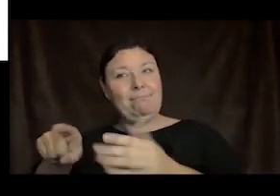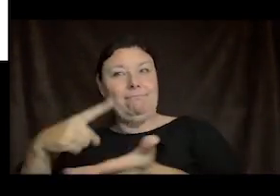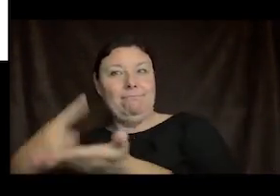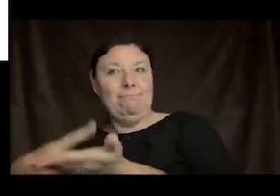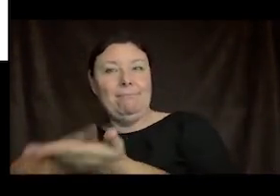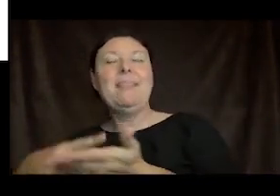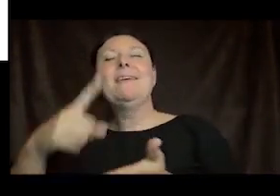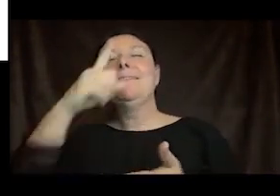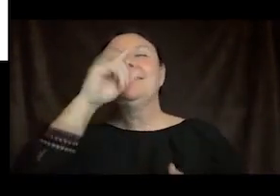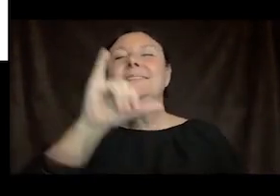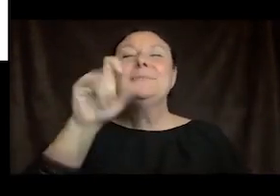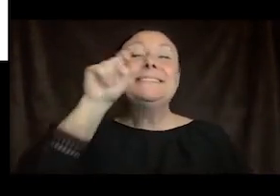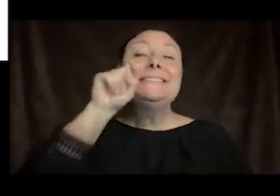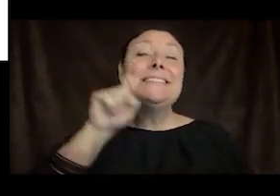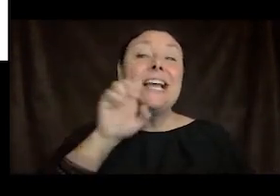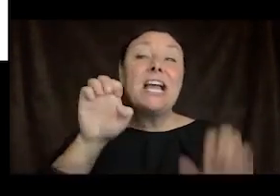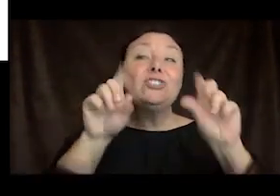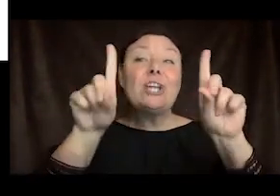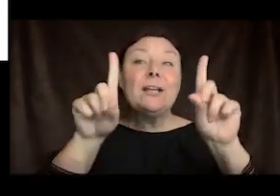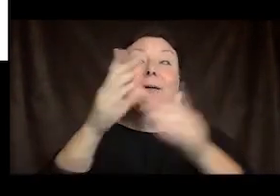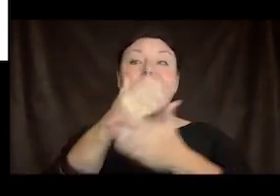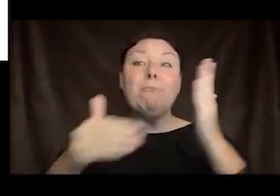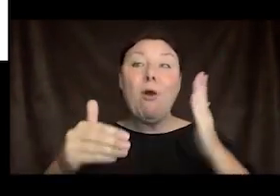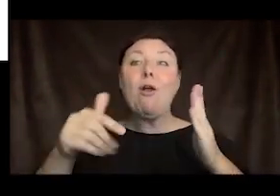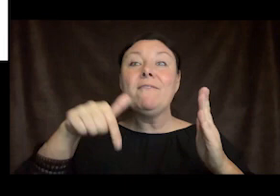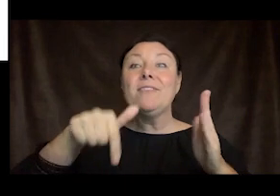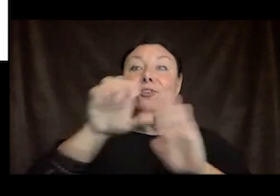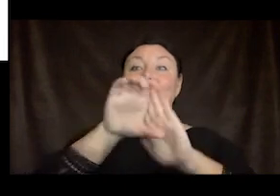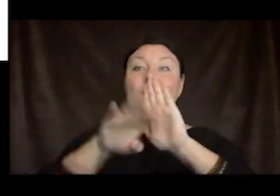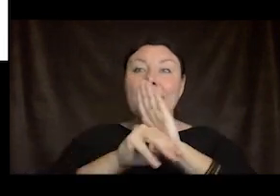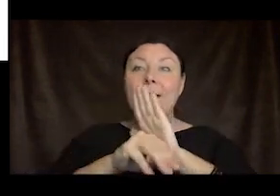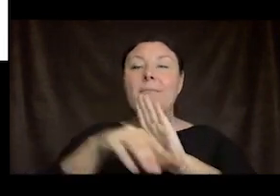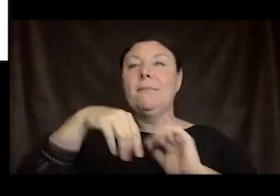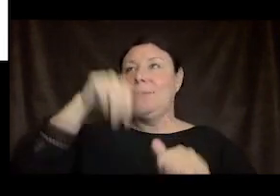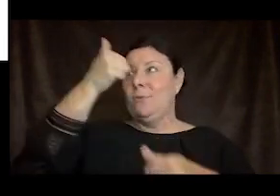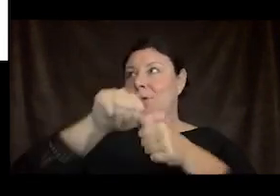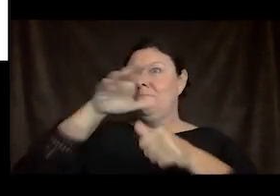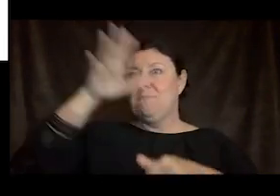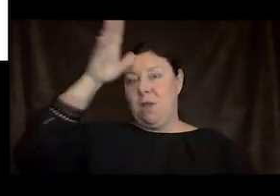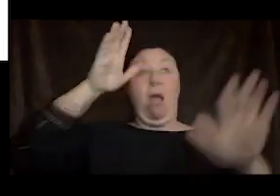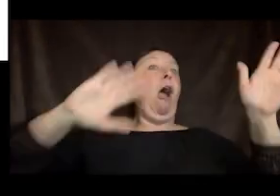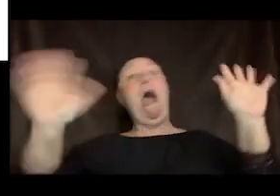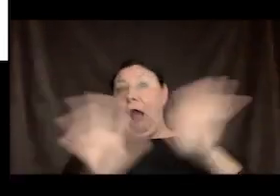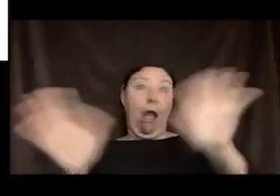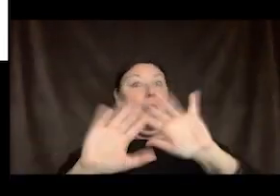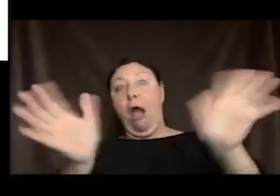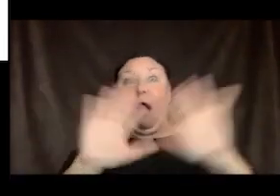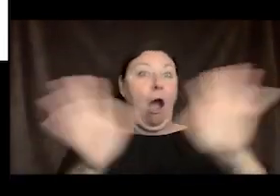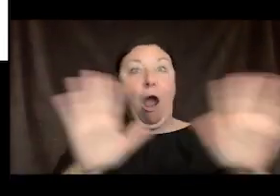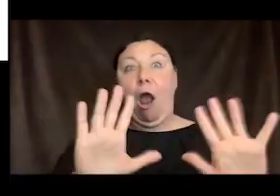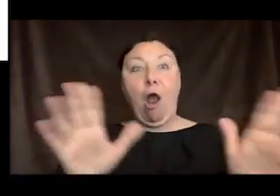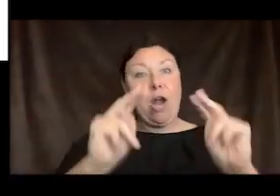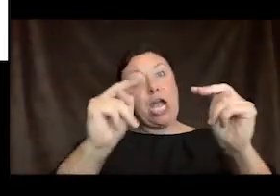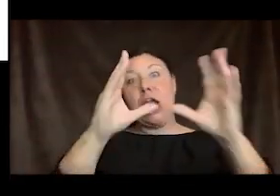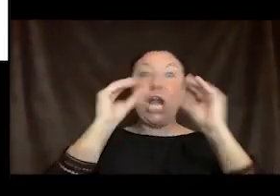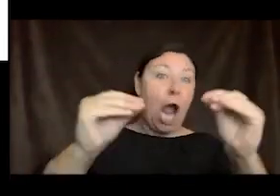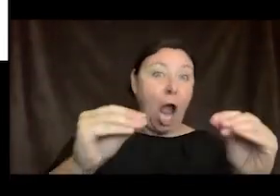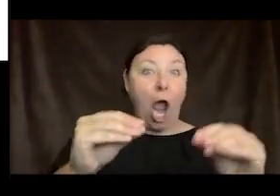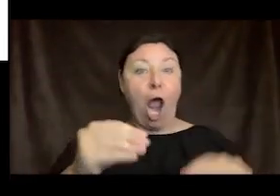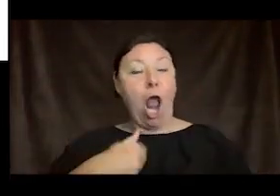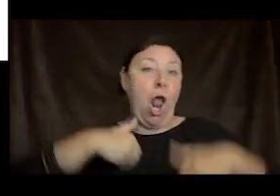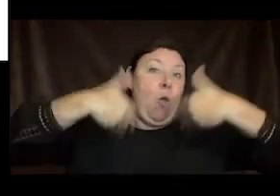sex education became a part of the curriculum in the 4th grade. I remember parents who were saying, no, no, no, not going to sign on for